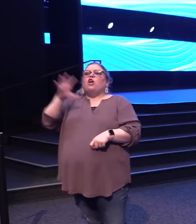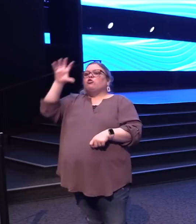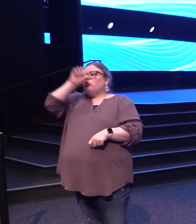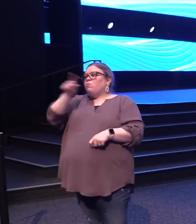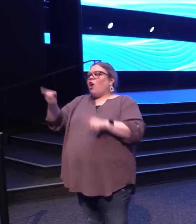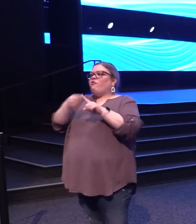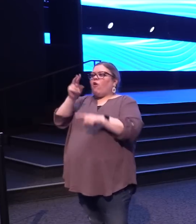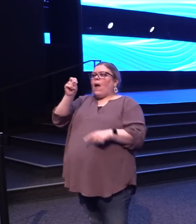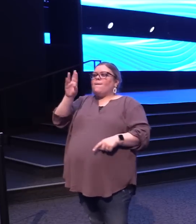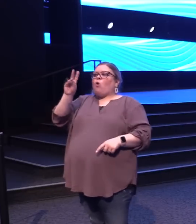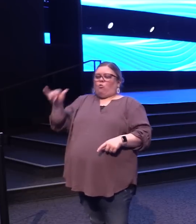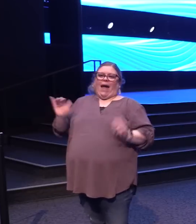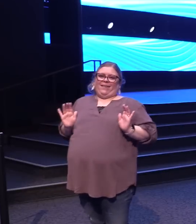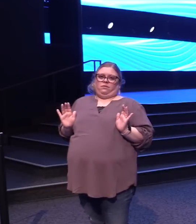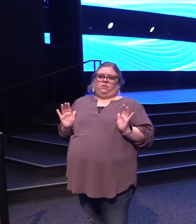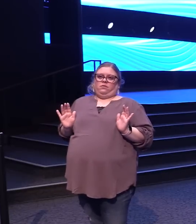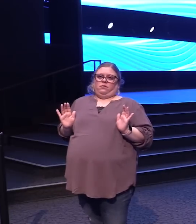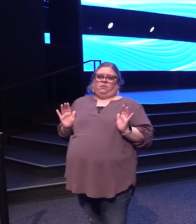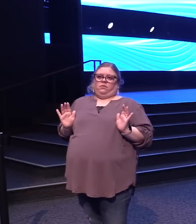Norway.